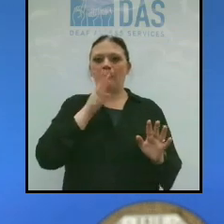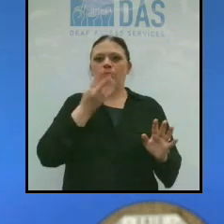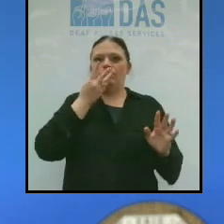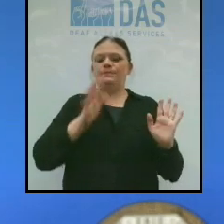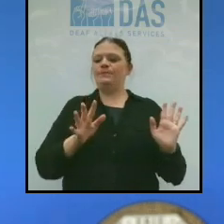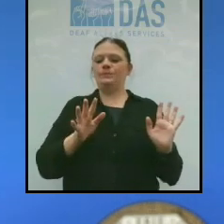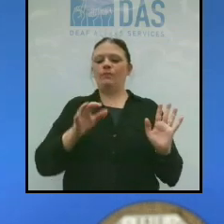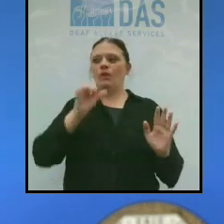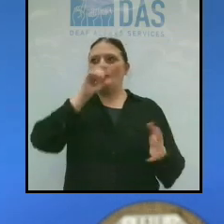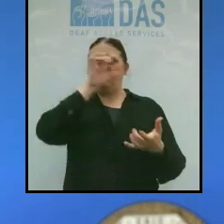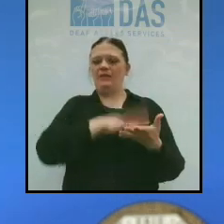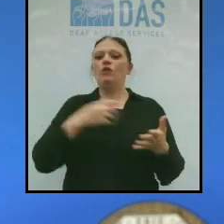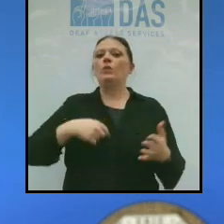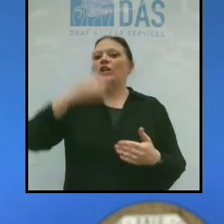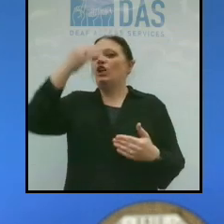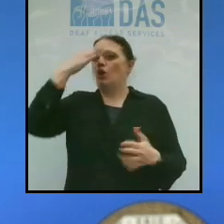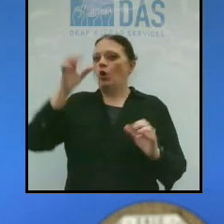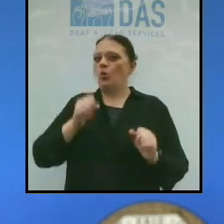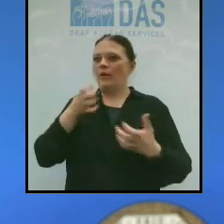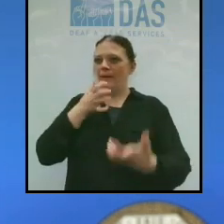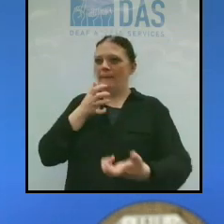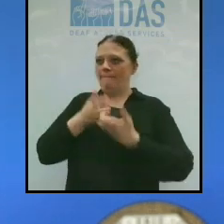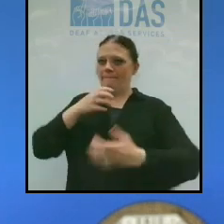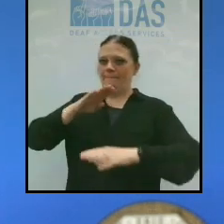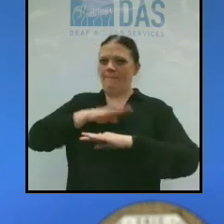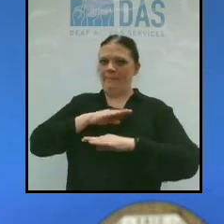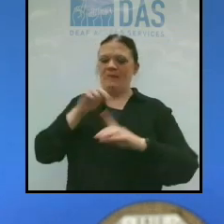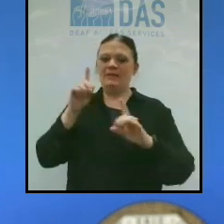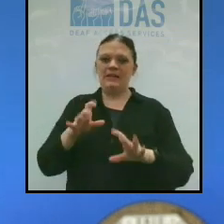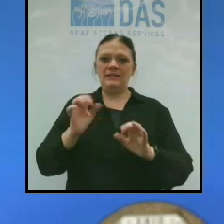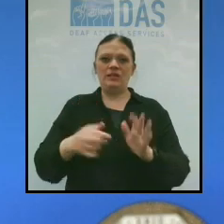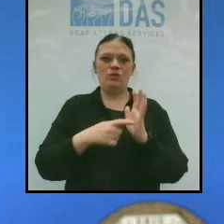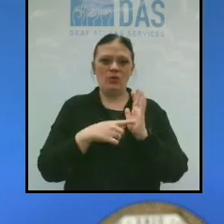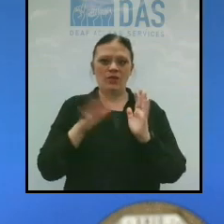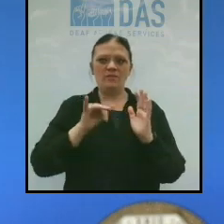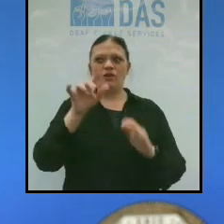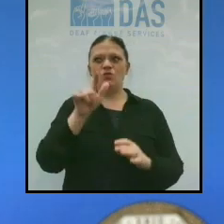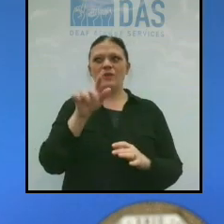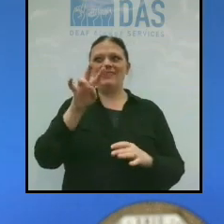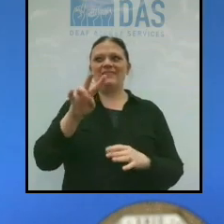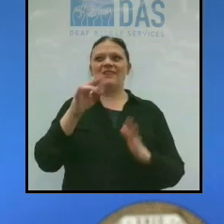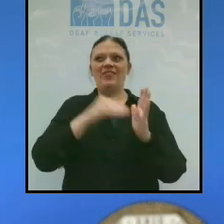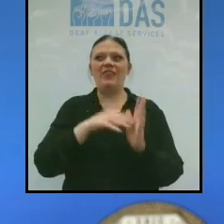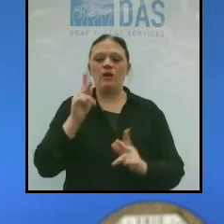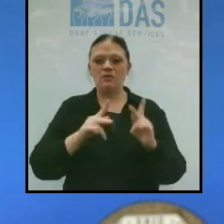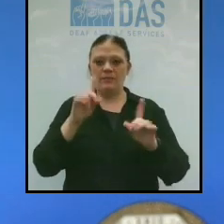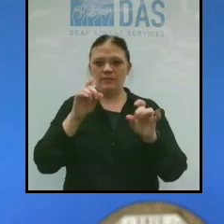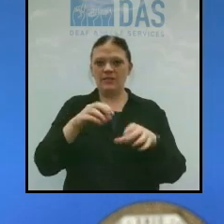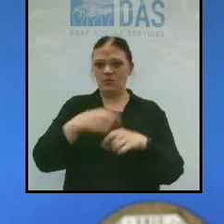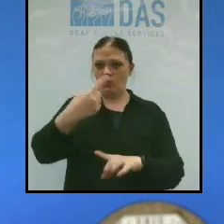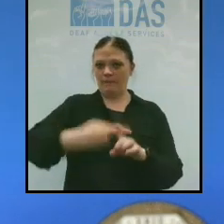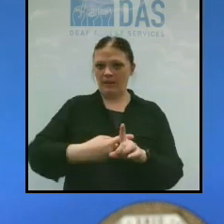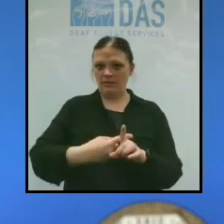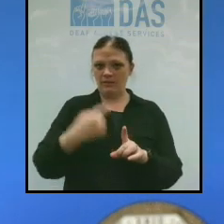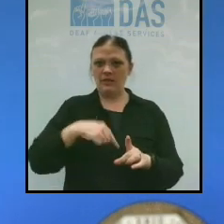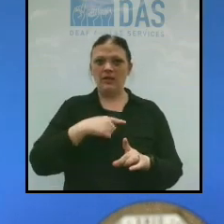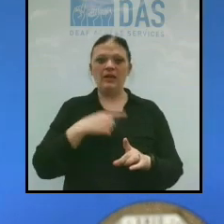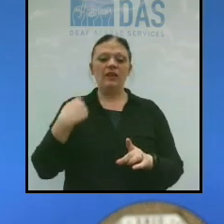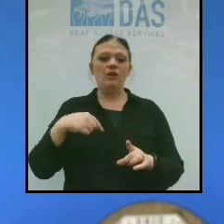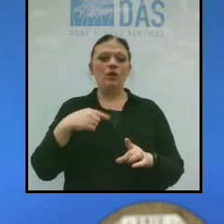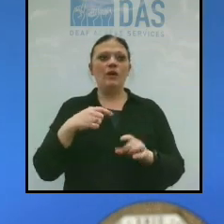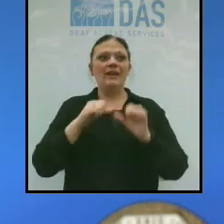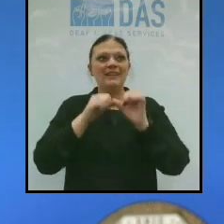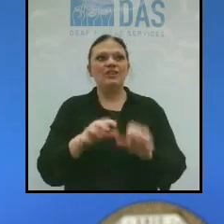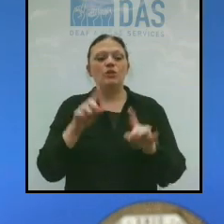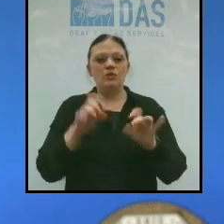we believe. We know we can meet the testing requirements, which are basically about 27,000 people tested in a month. If we continue to test at the rate